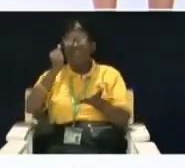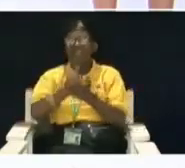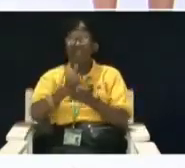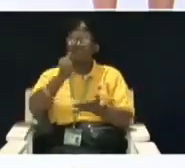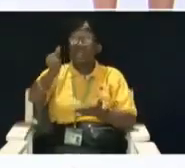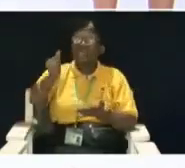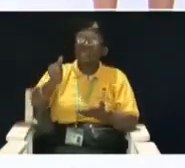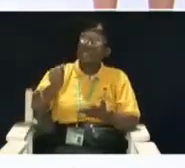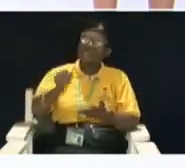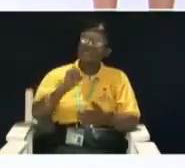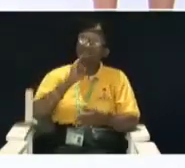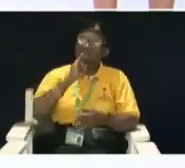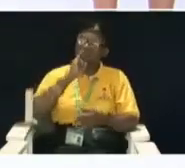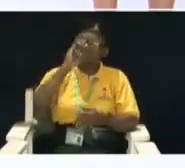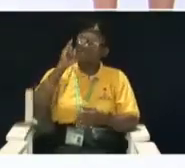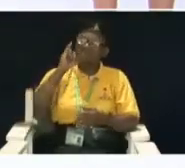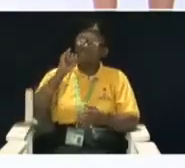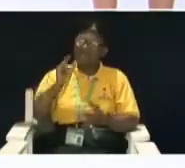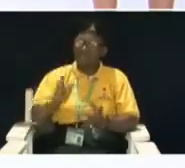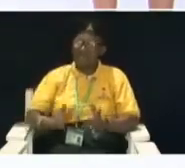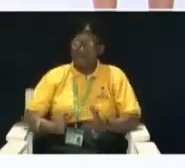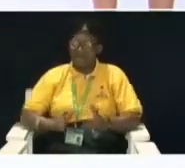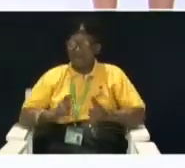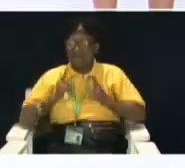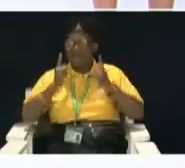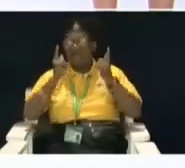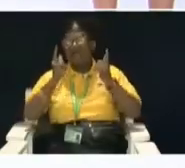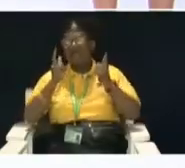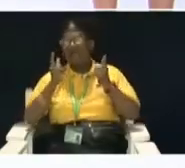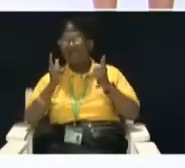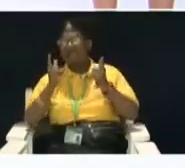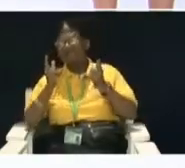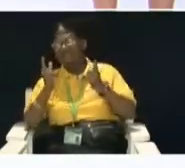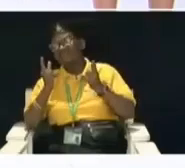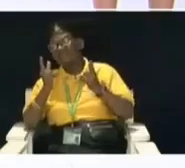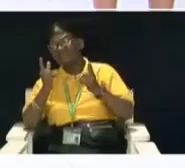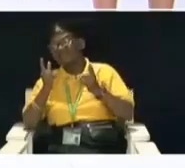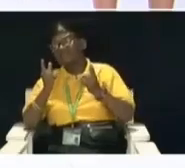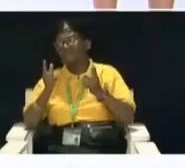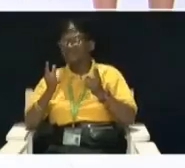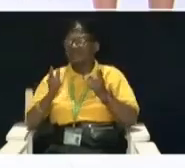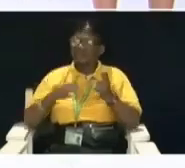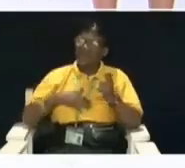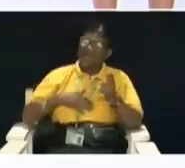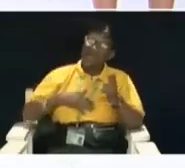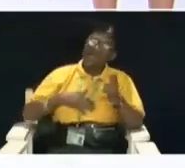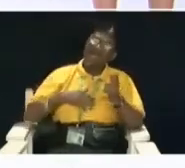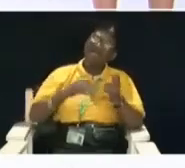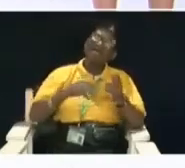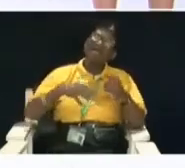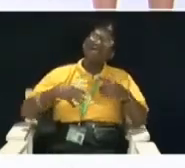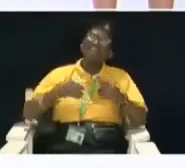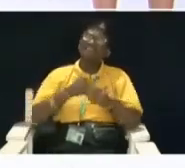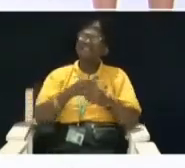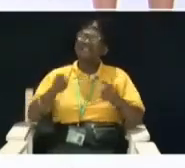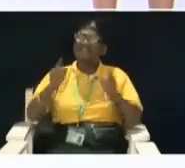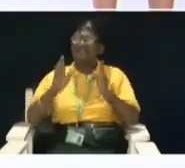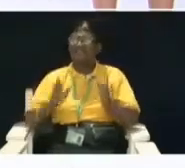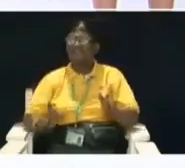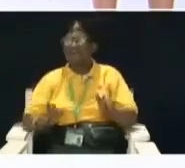alive, amen, he's alive. A deliverer